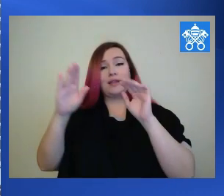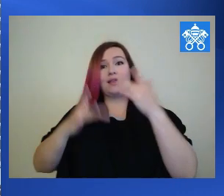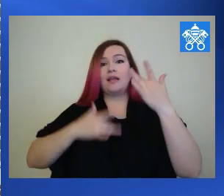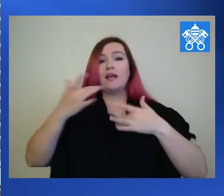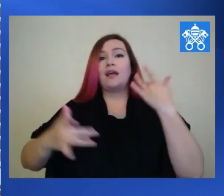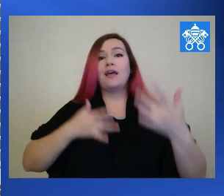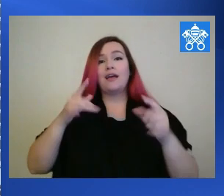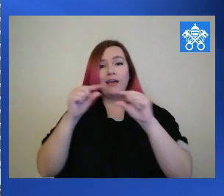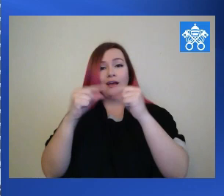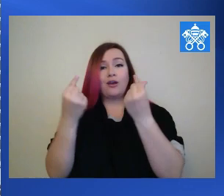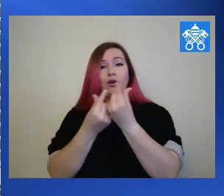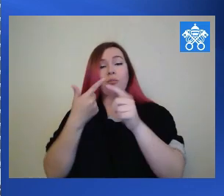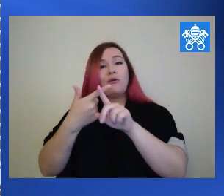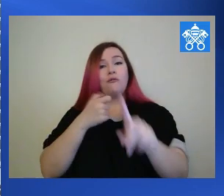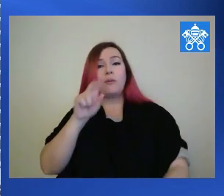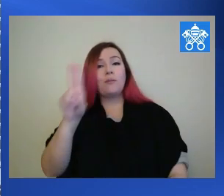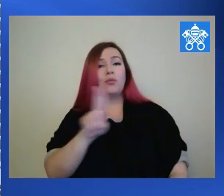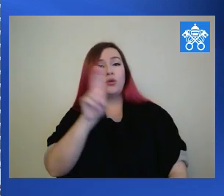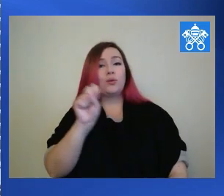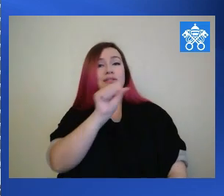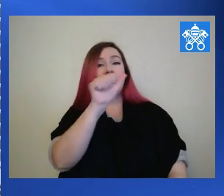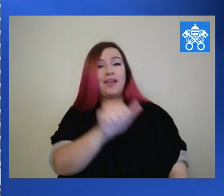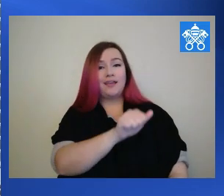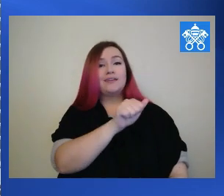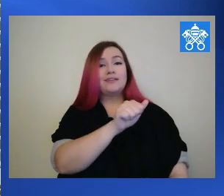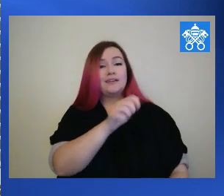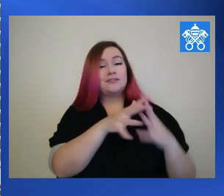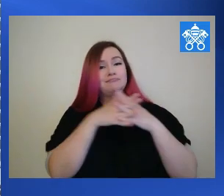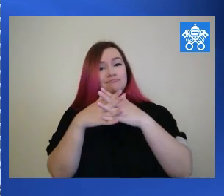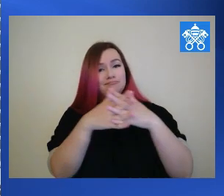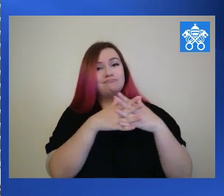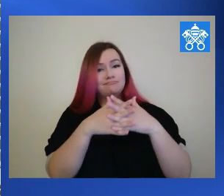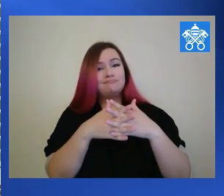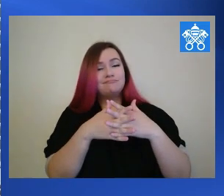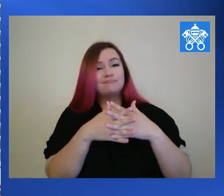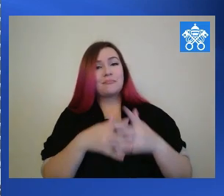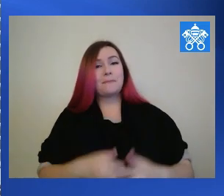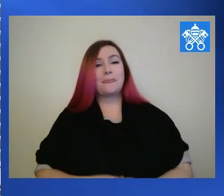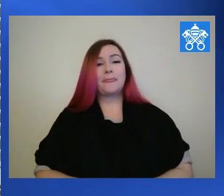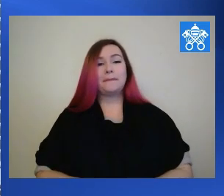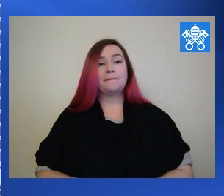group from the United States of America. And